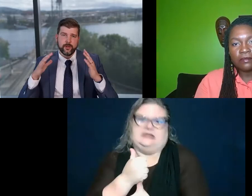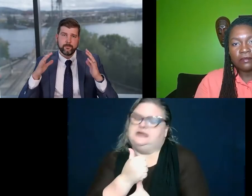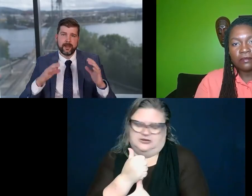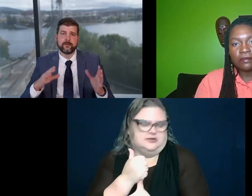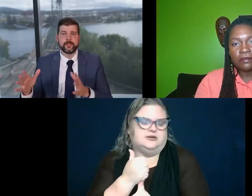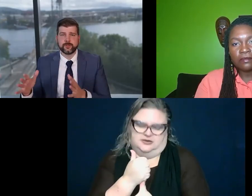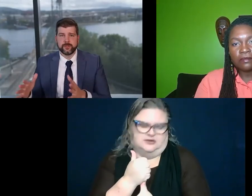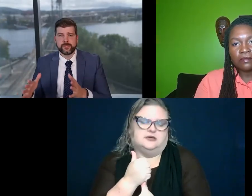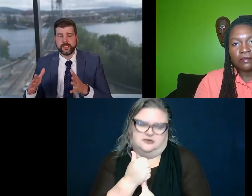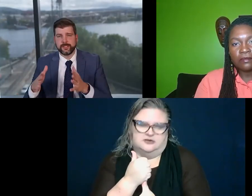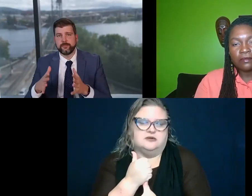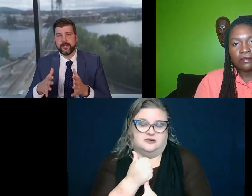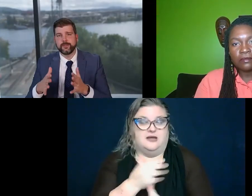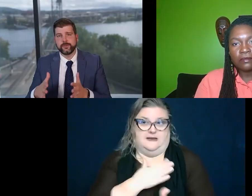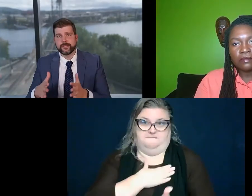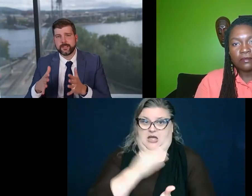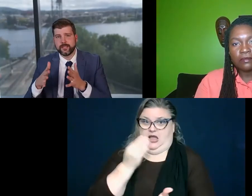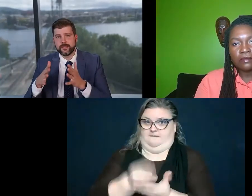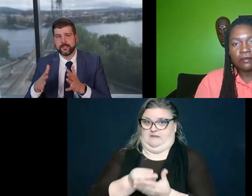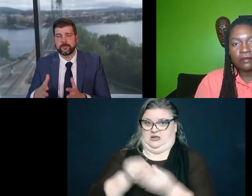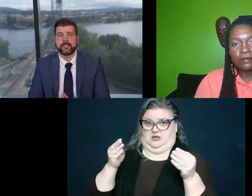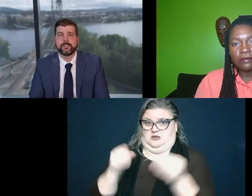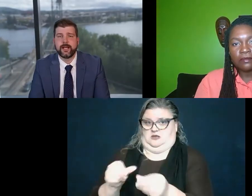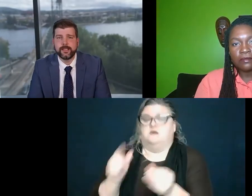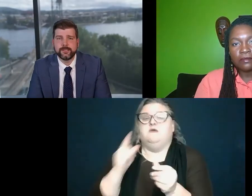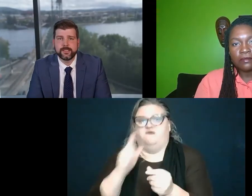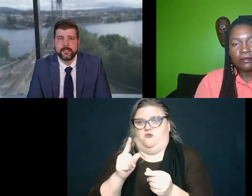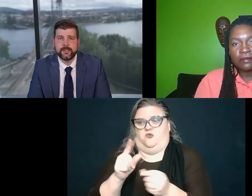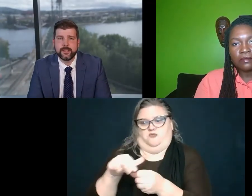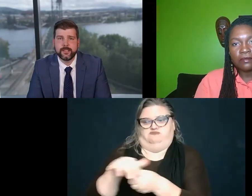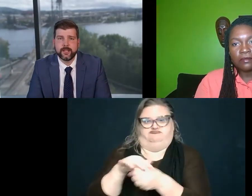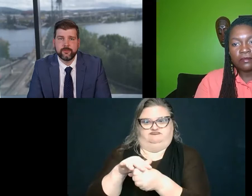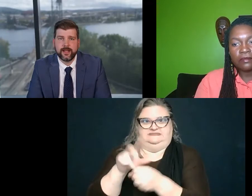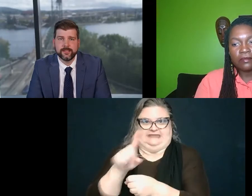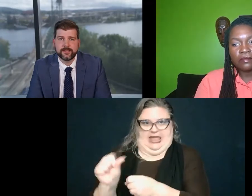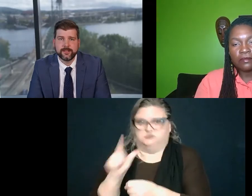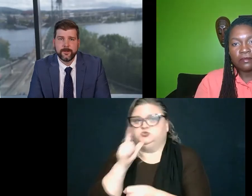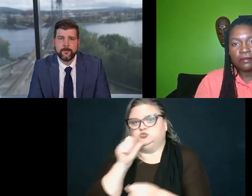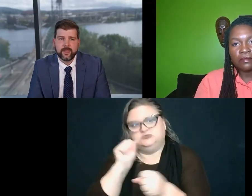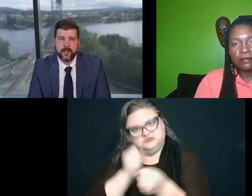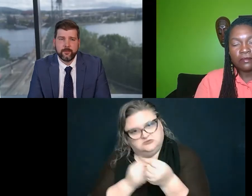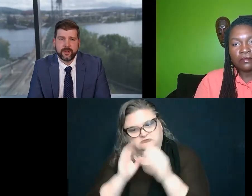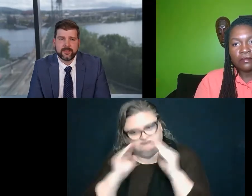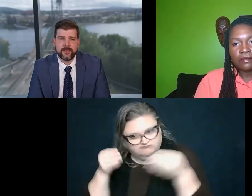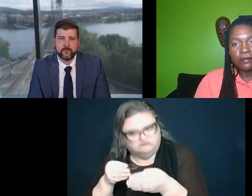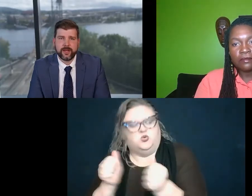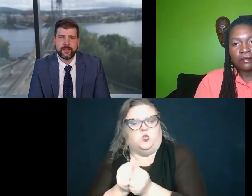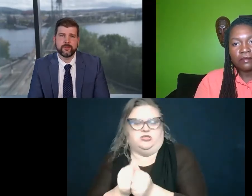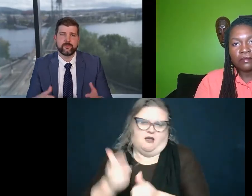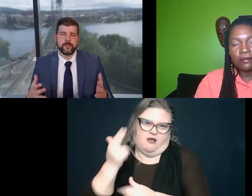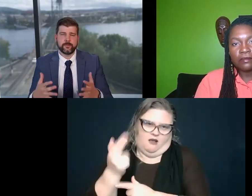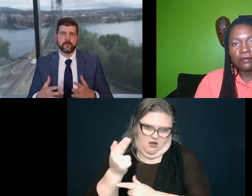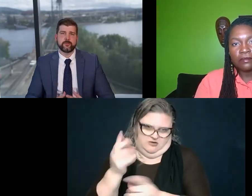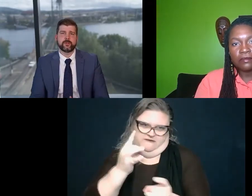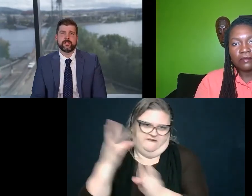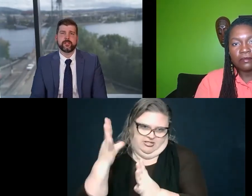put my resources into my units that specialize in gun violence. But I think when I hear